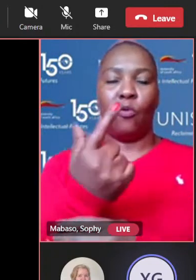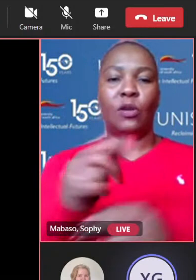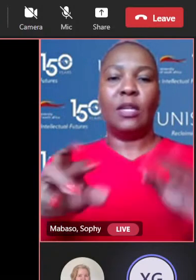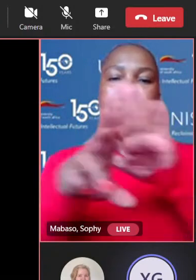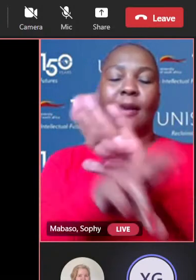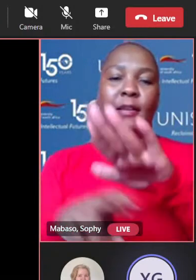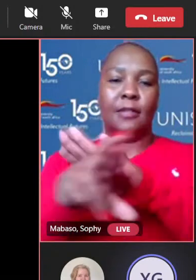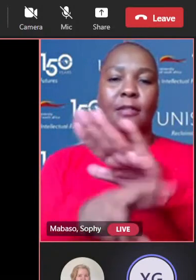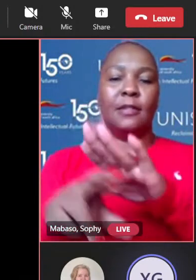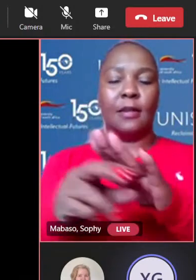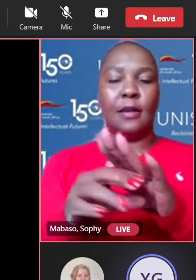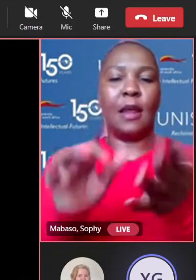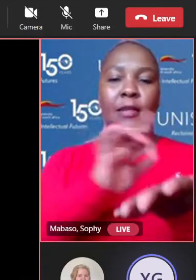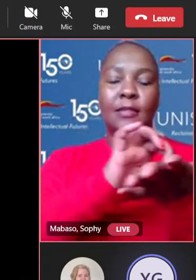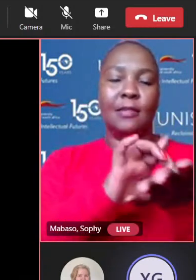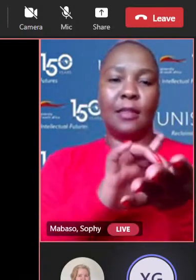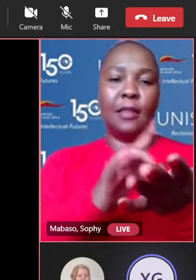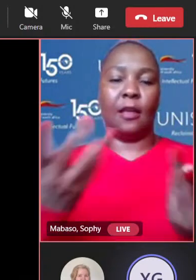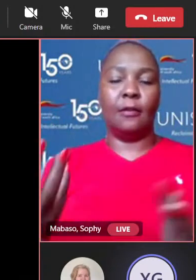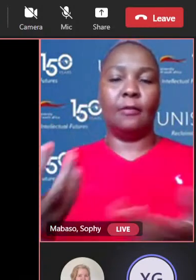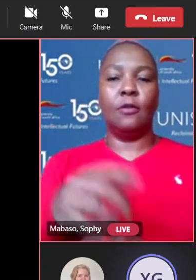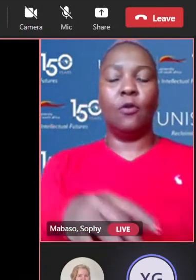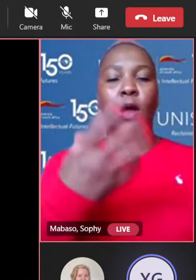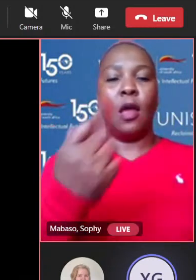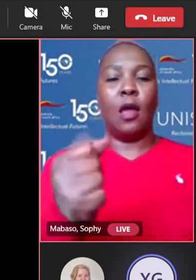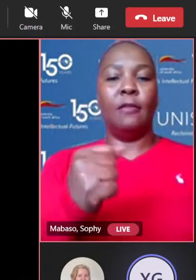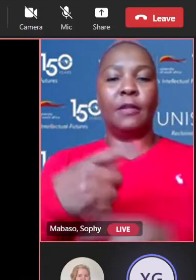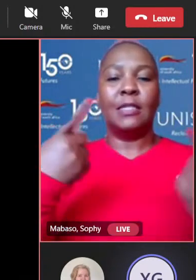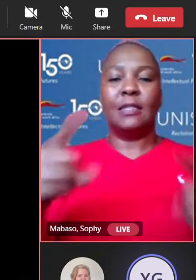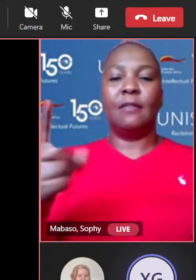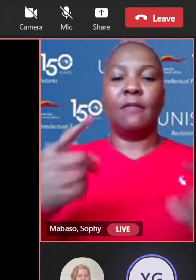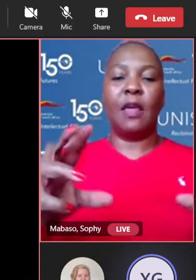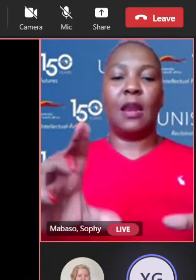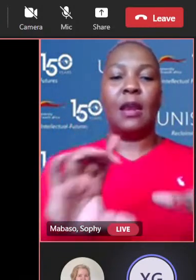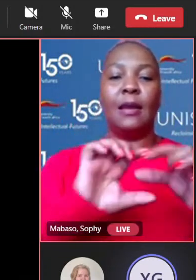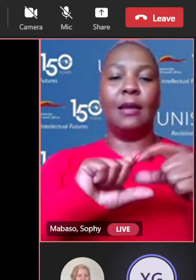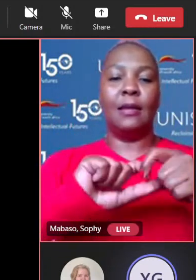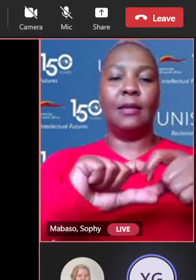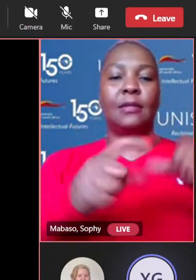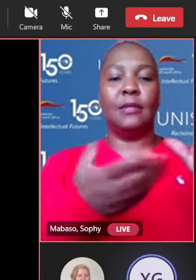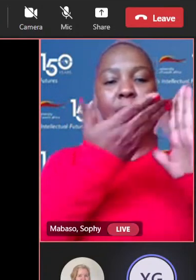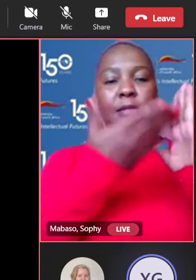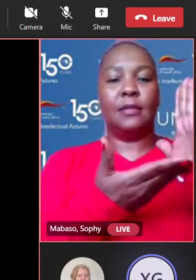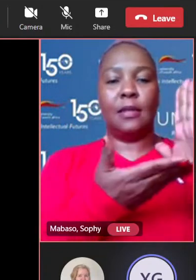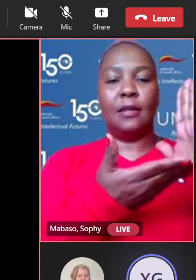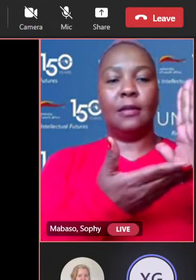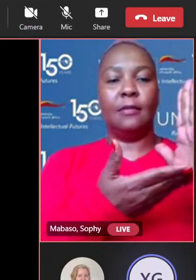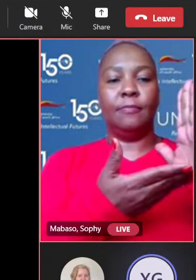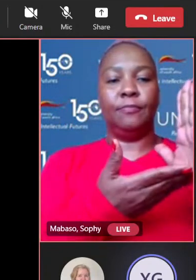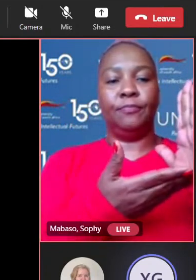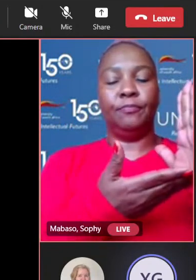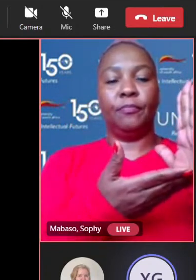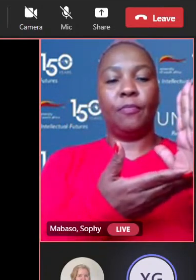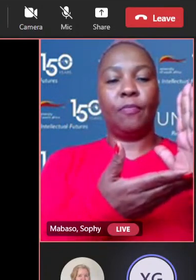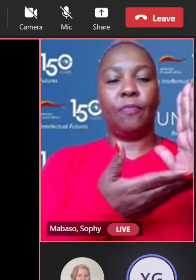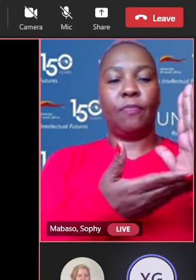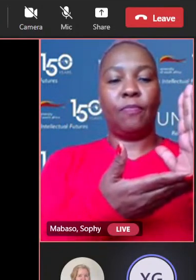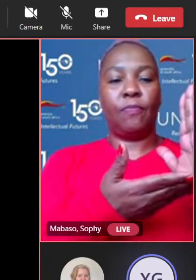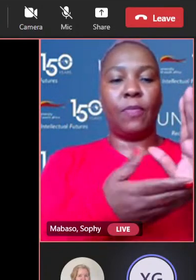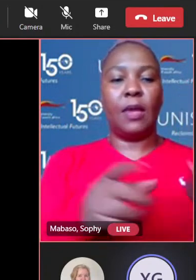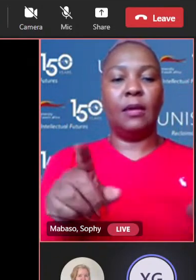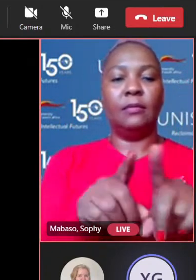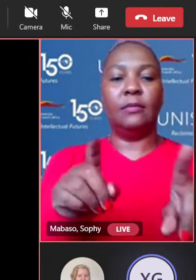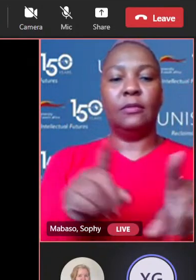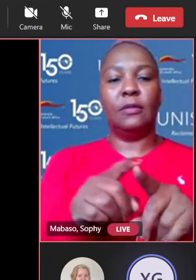regional centers, we have got different links. So this is an example of a link. If you need training, for instance,